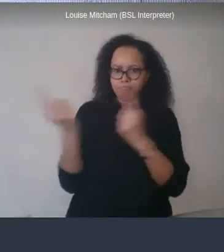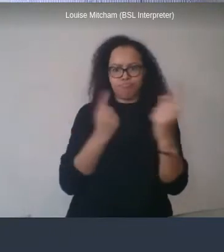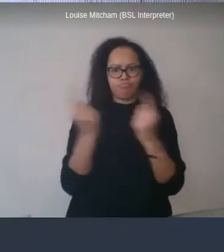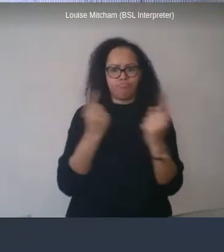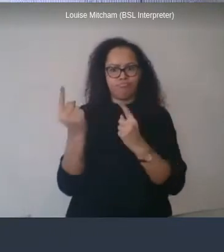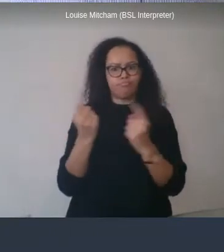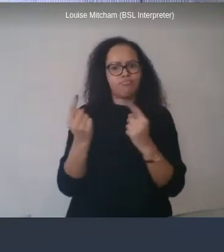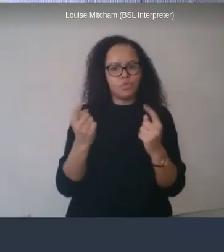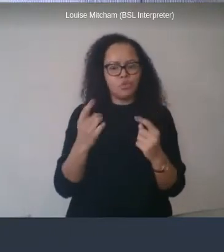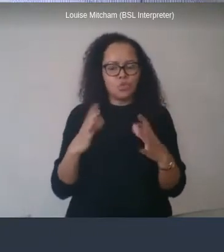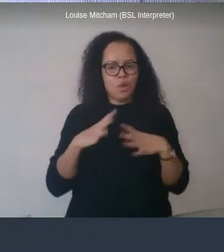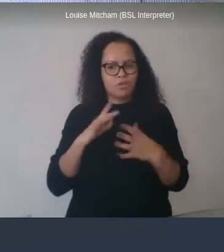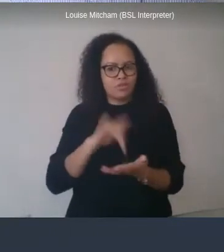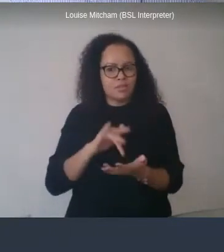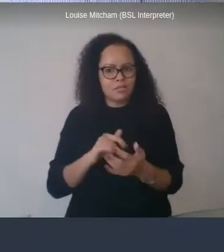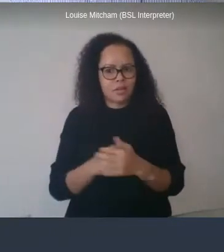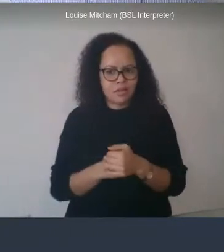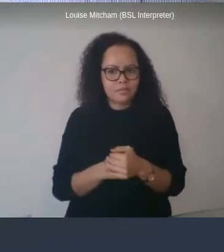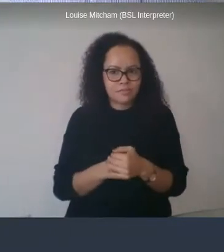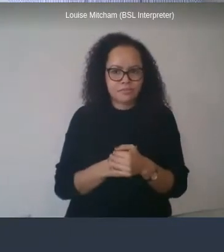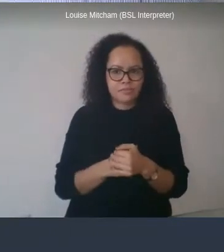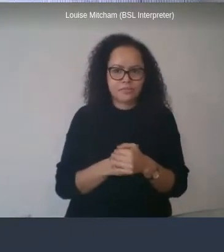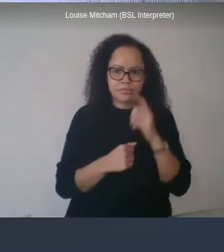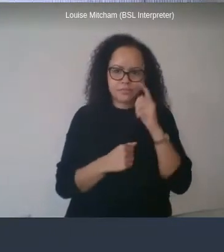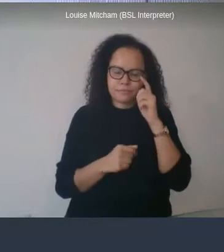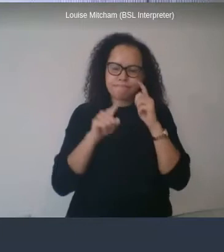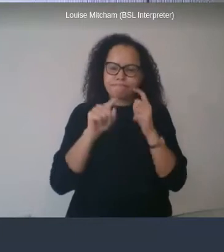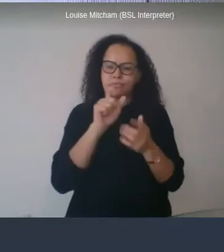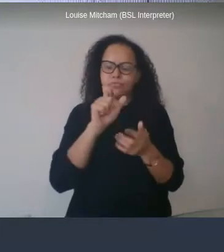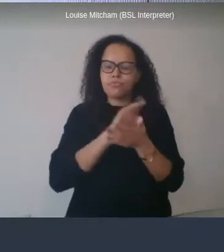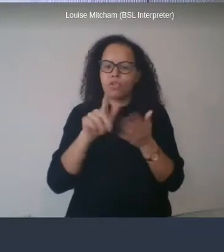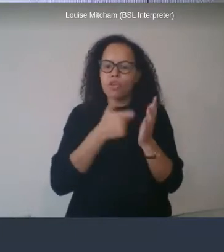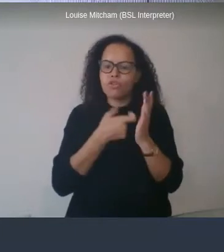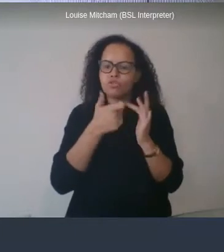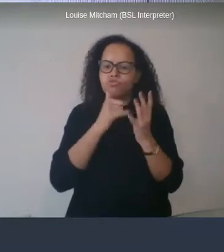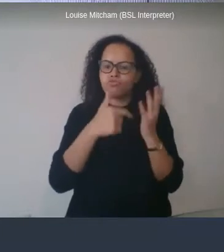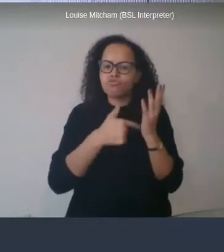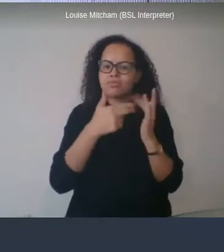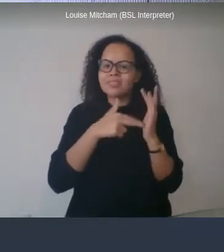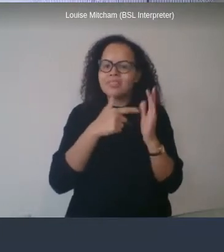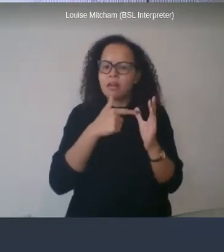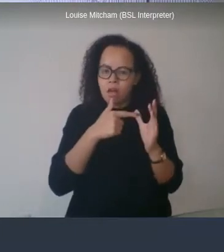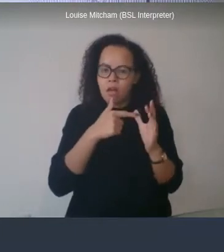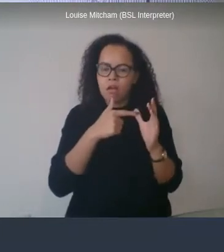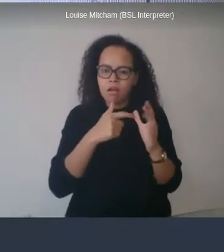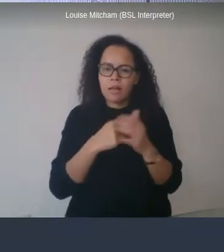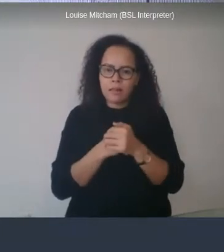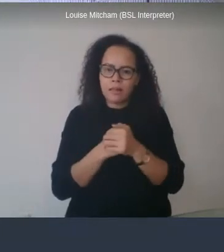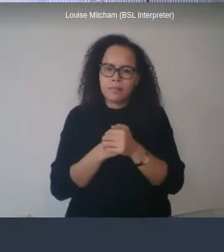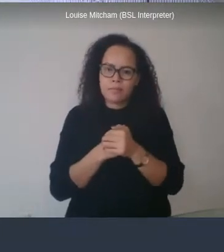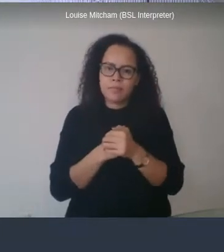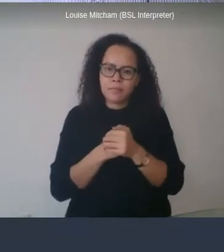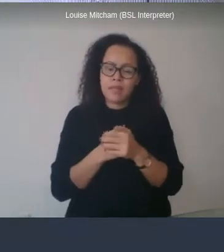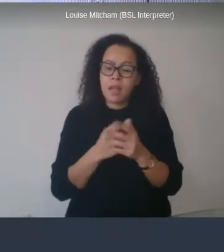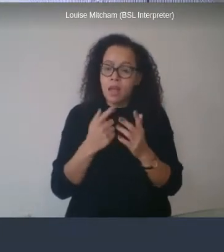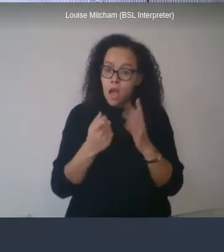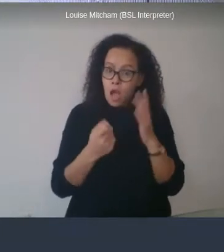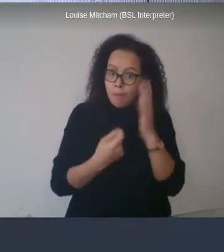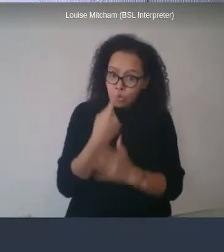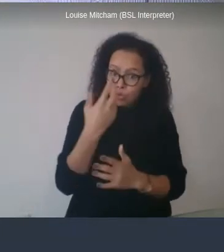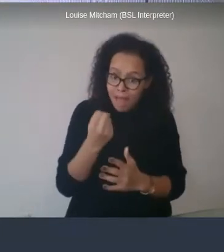I think it's an interesting one. I'll jump in, actually, because I do think that it'll only ever be an opportunity if it's accessible to